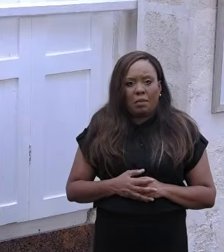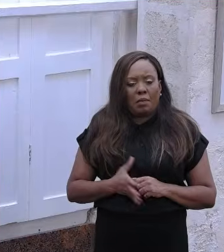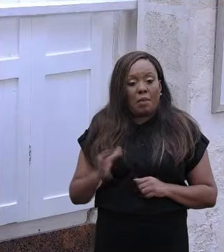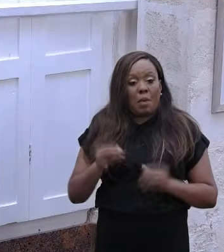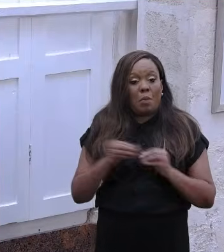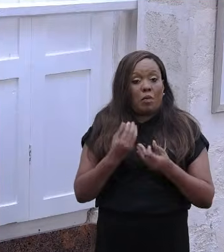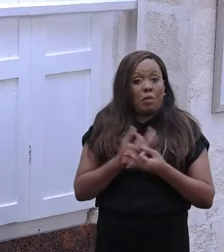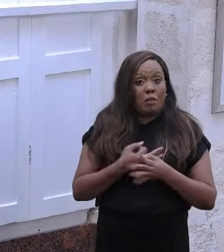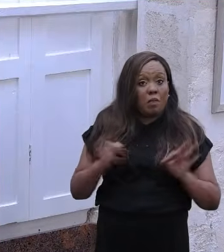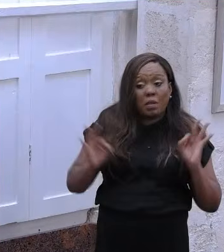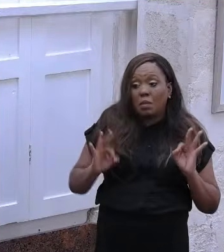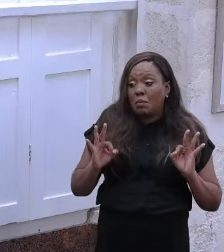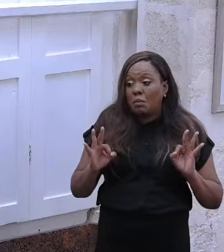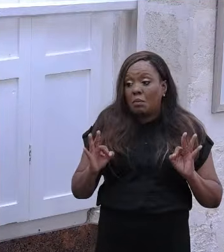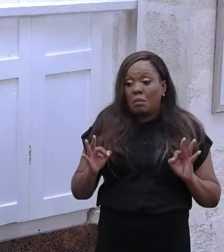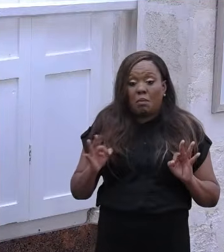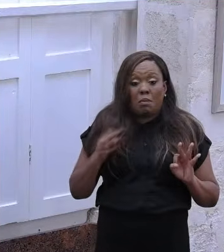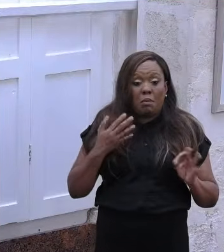So my question is, I think,